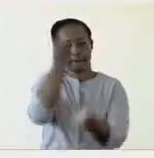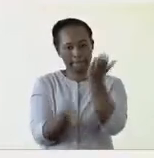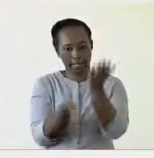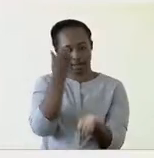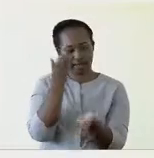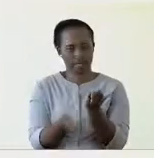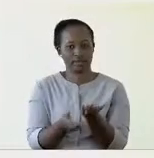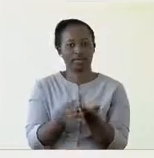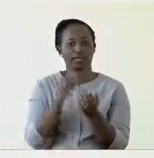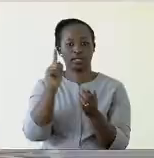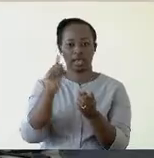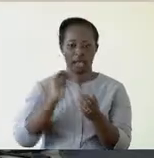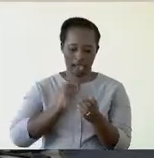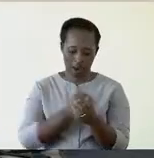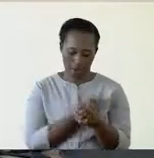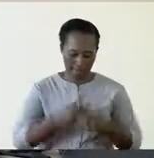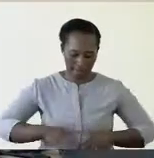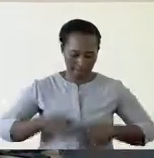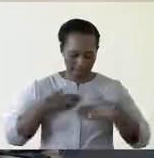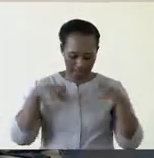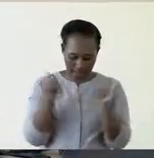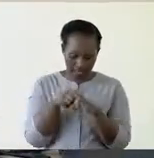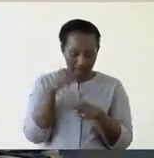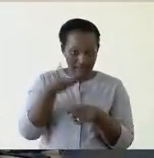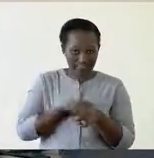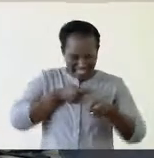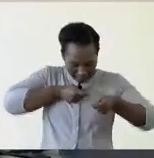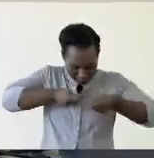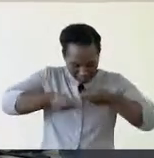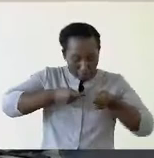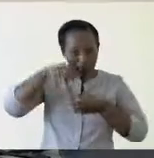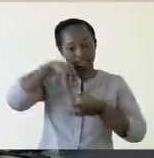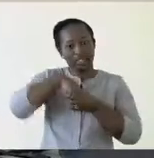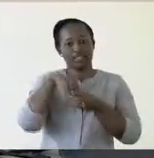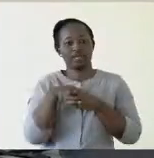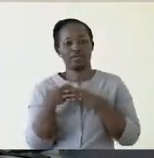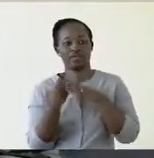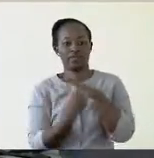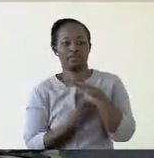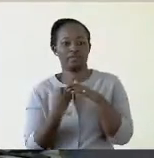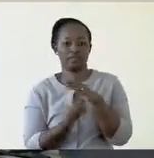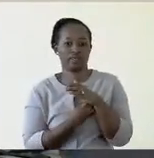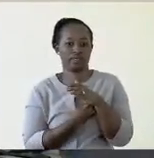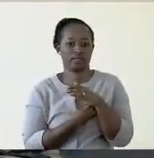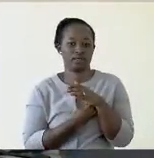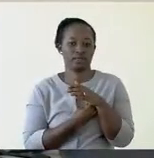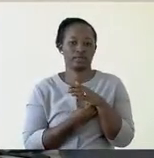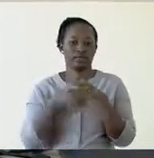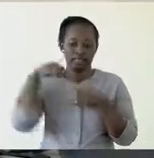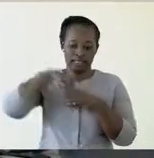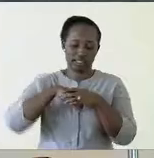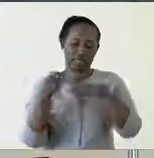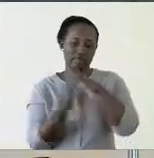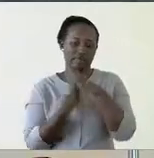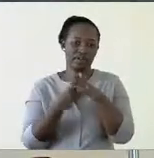this also, our body does by all means to regulate this internal environment. This internal environment, I mentioned